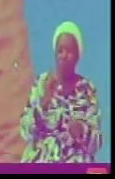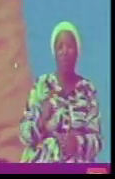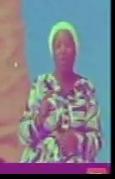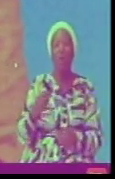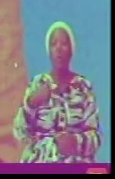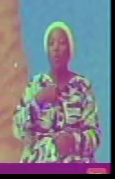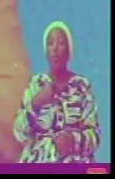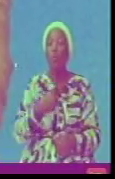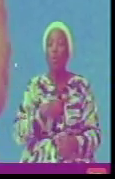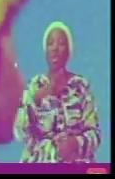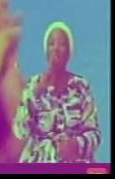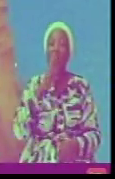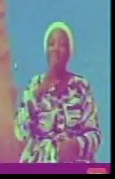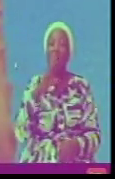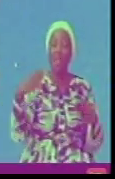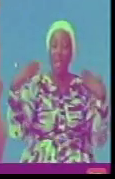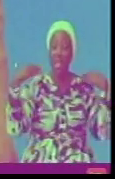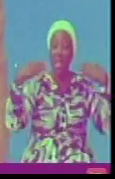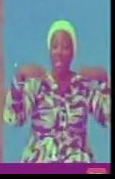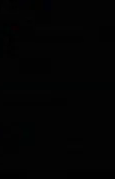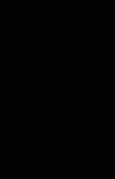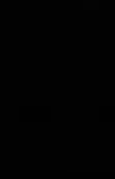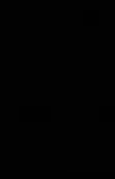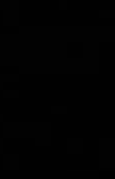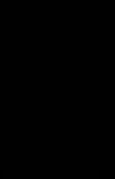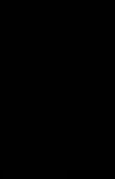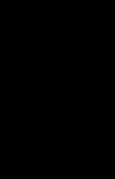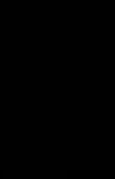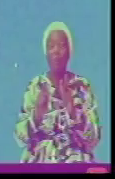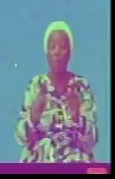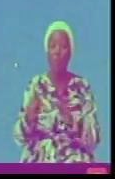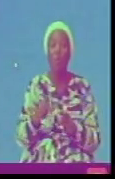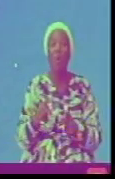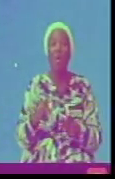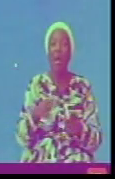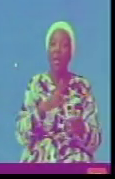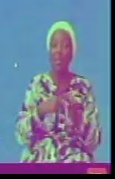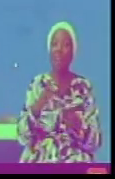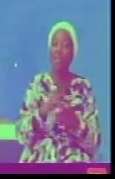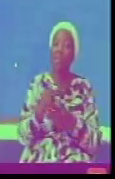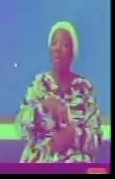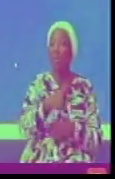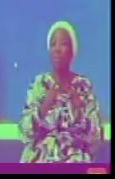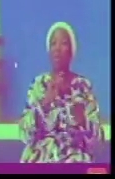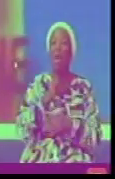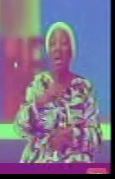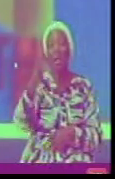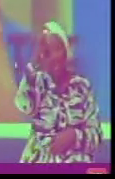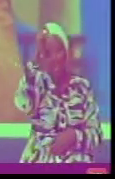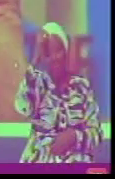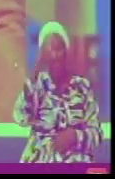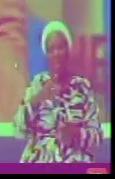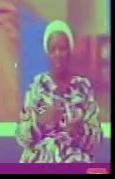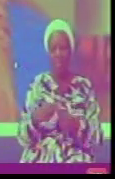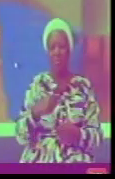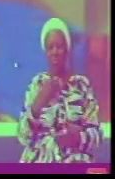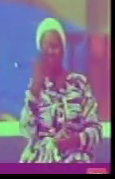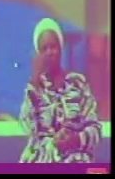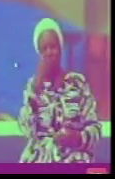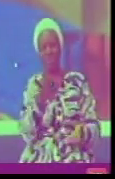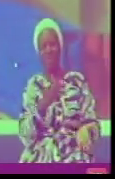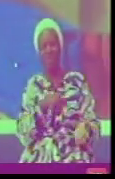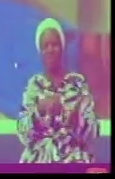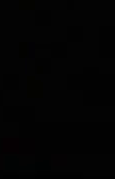leaders in communities, and spoken against everyone. We are the angels and the other people, they